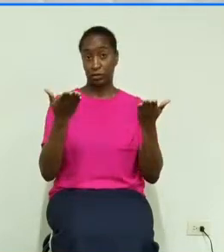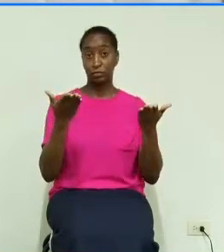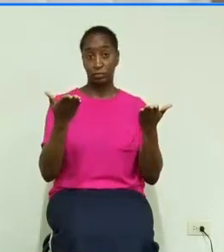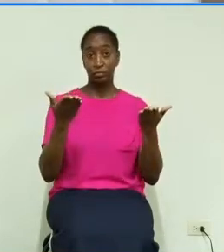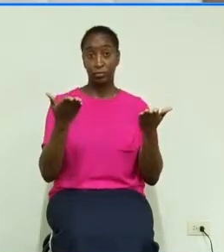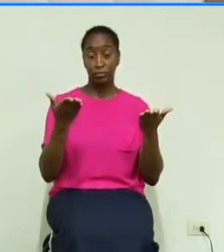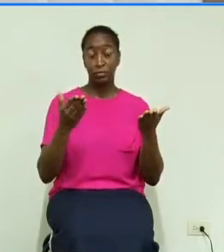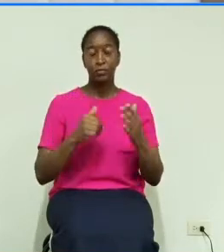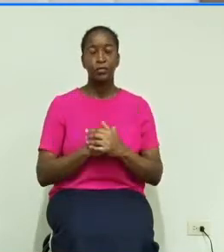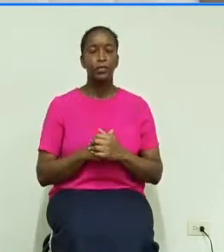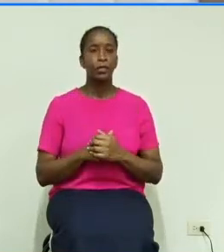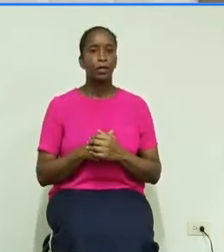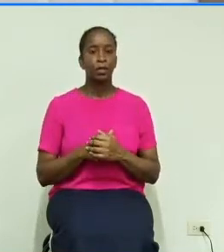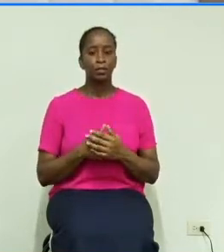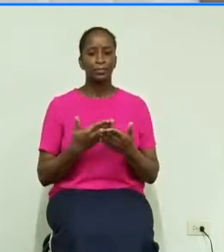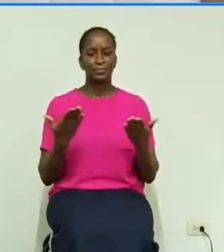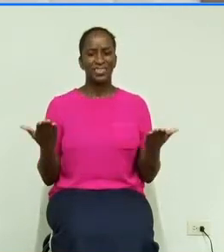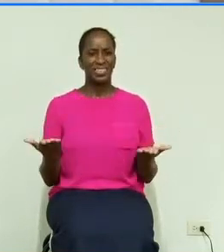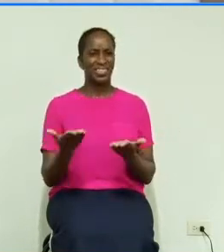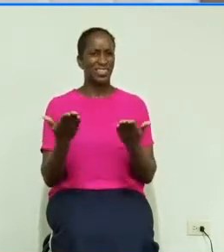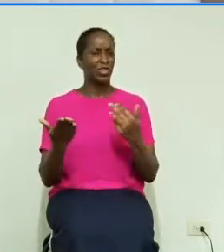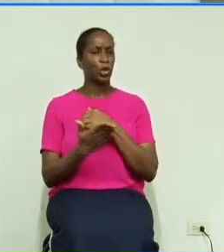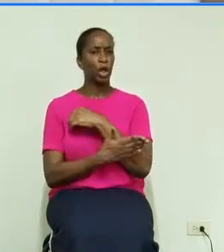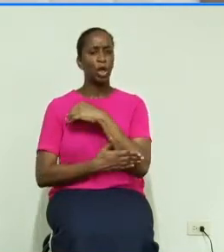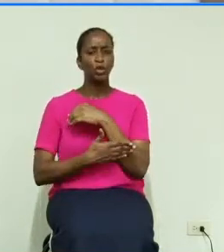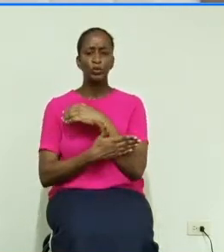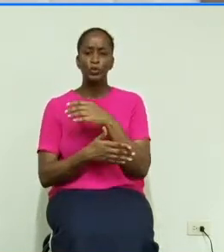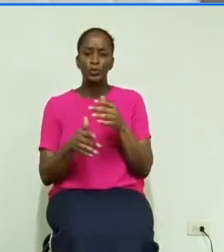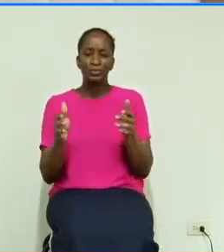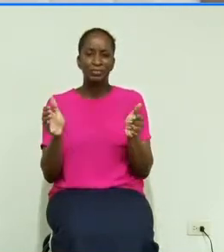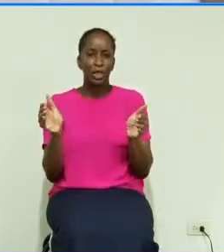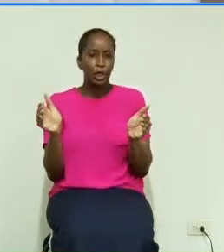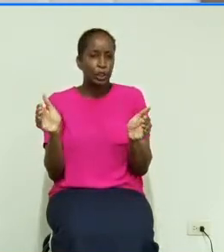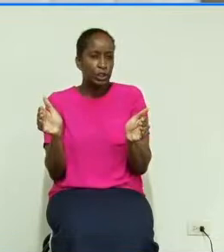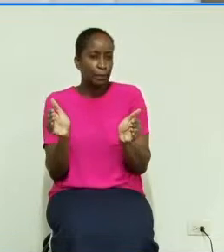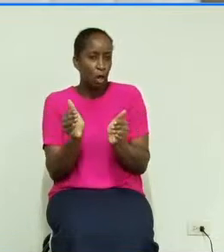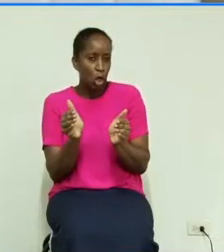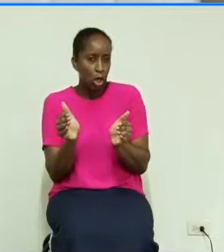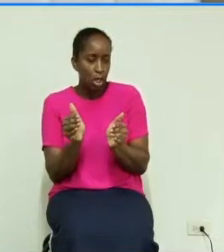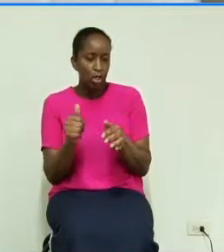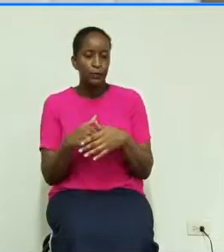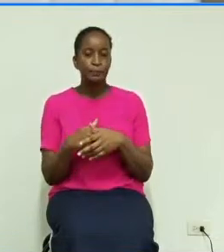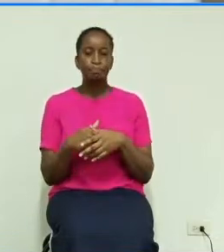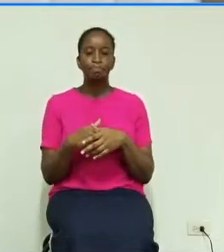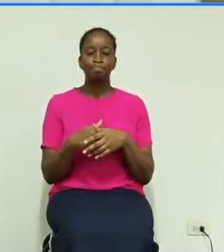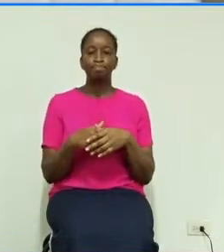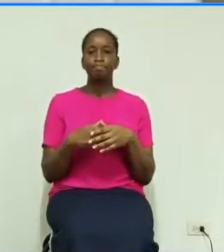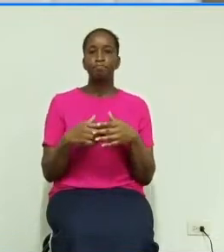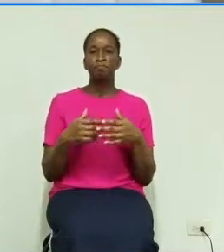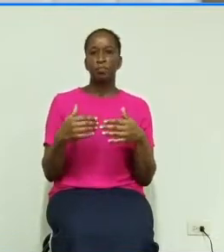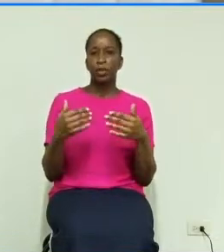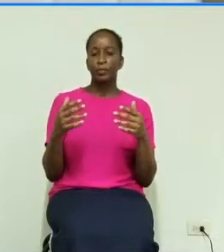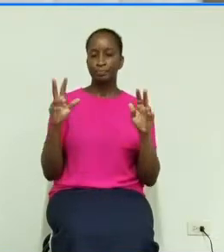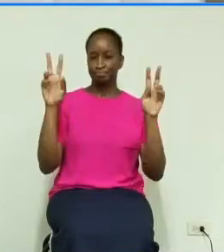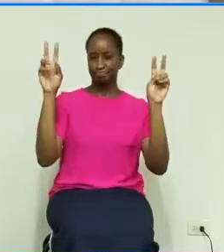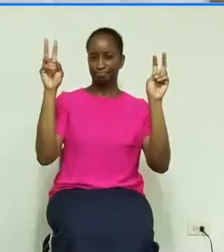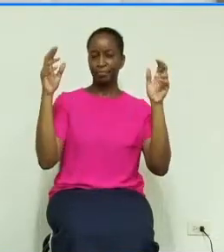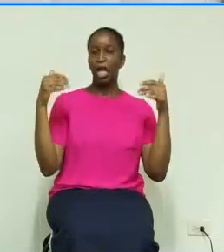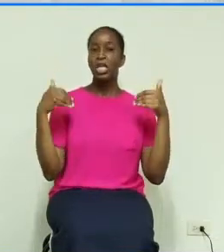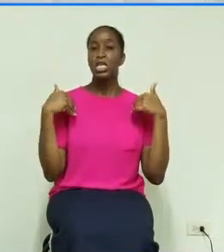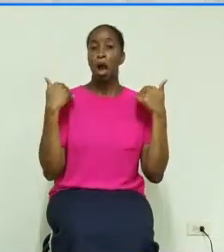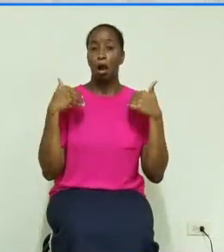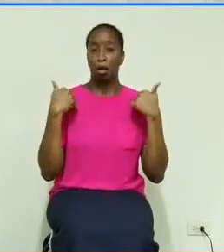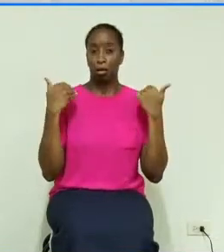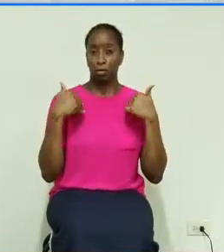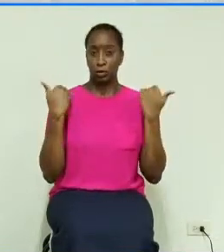in real terms, too inexperienced, and too fragile politically and